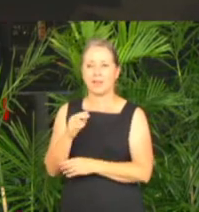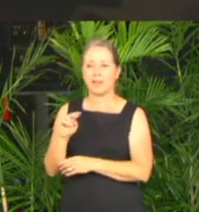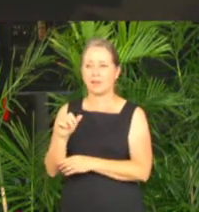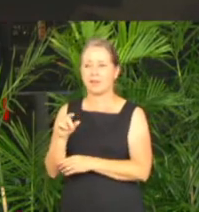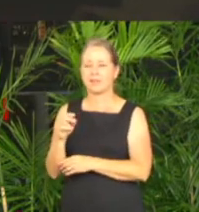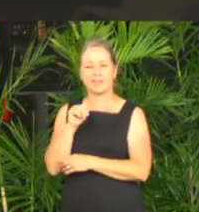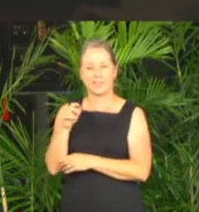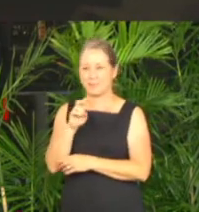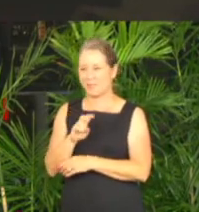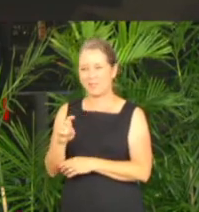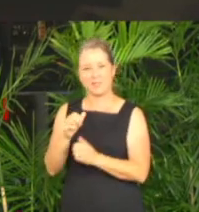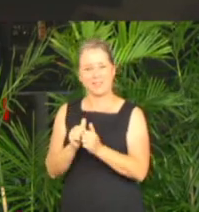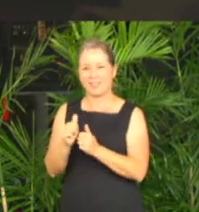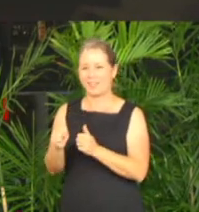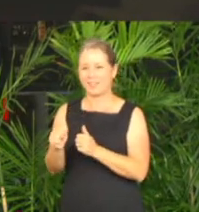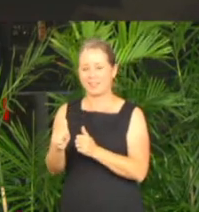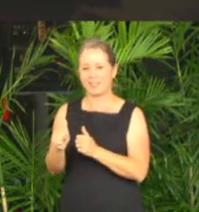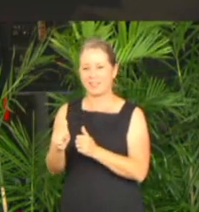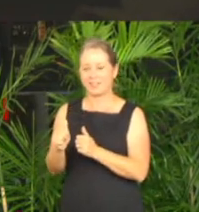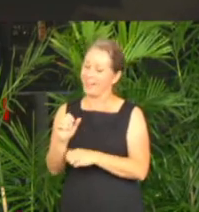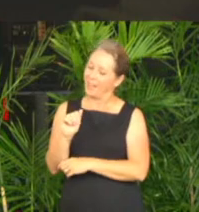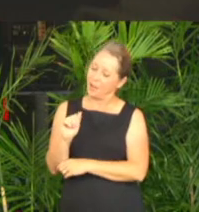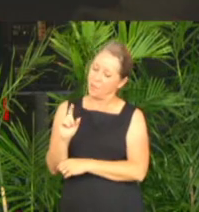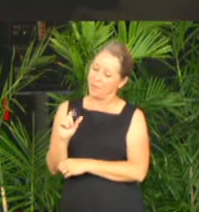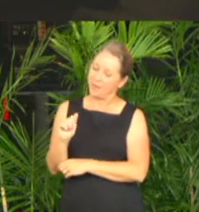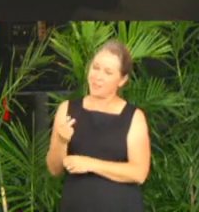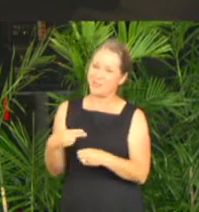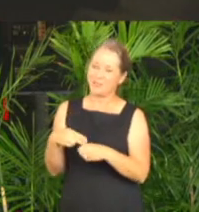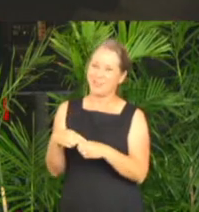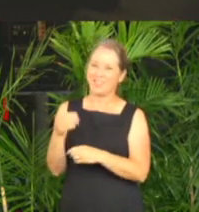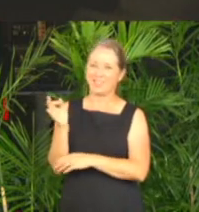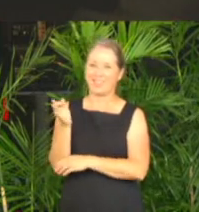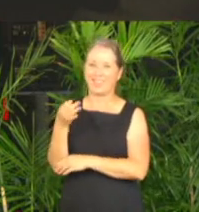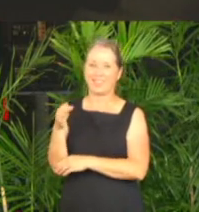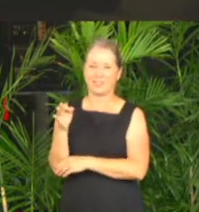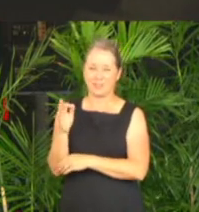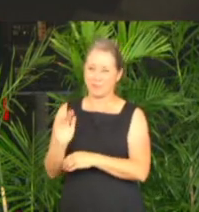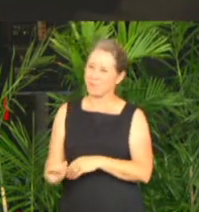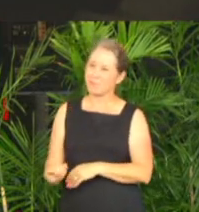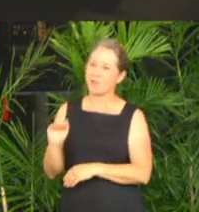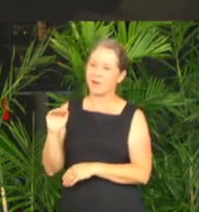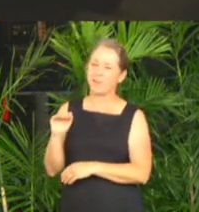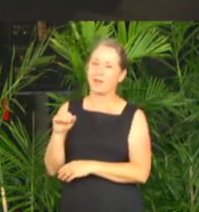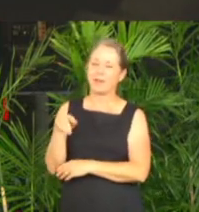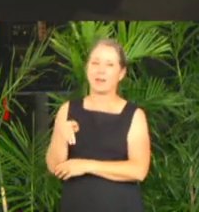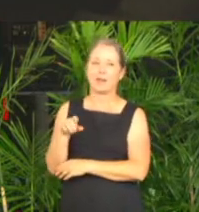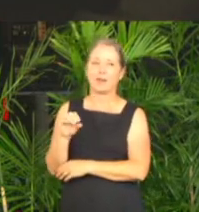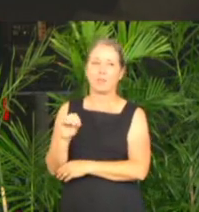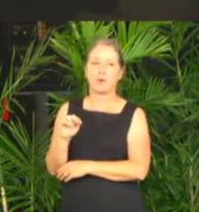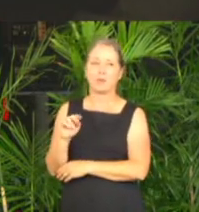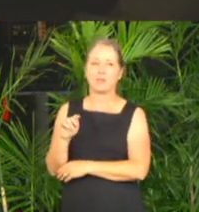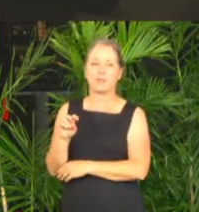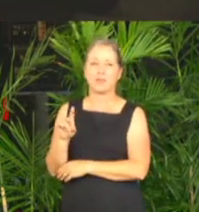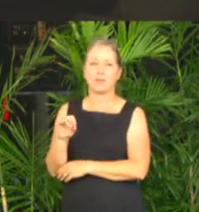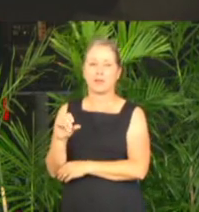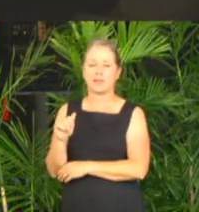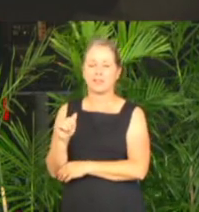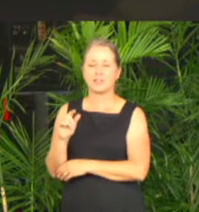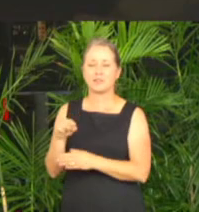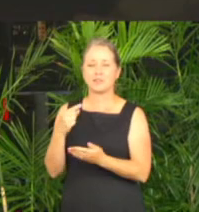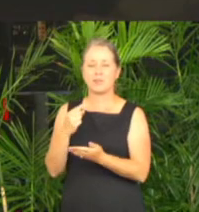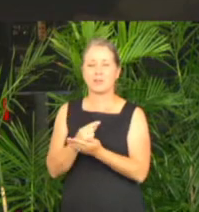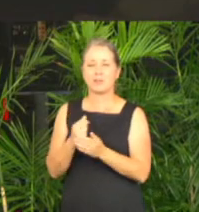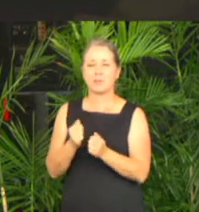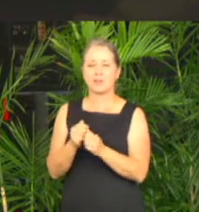to travel far down A1A to join Flagler, having grown up in Ponte Vedra. Hannah is graduating